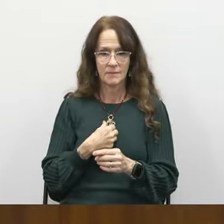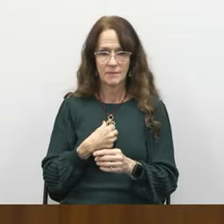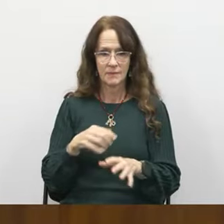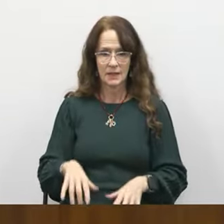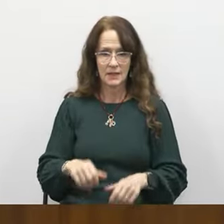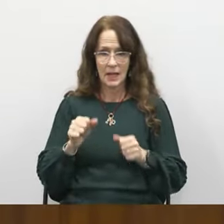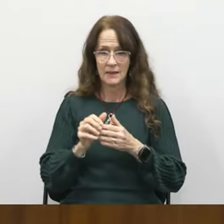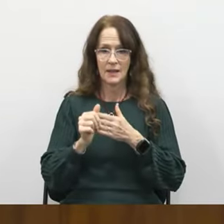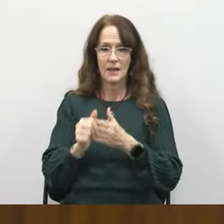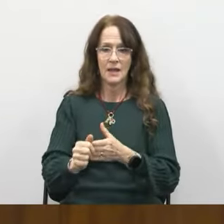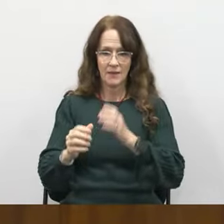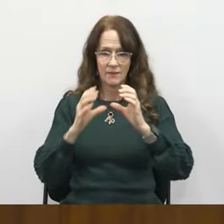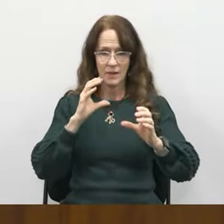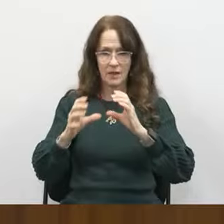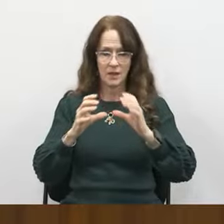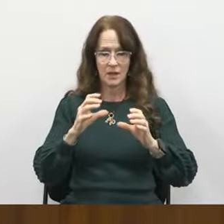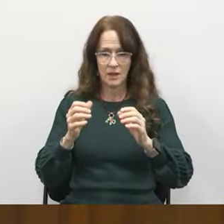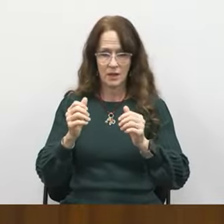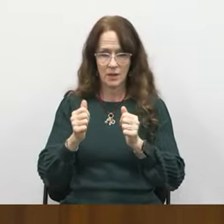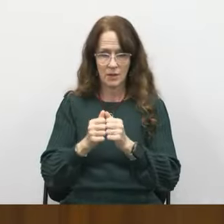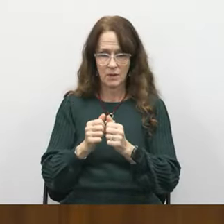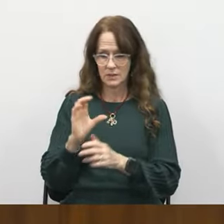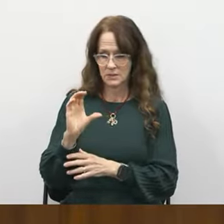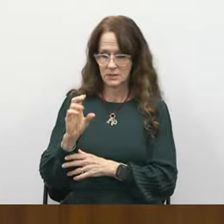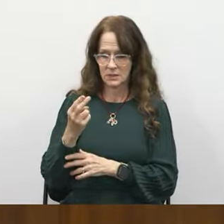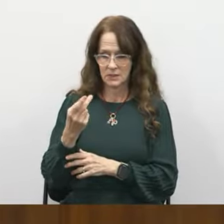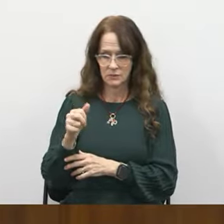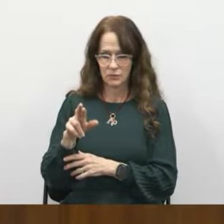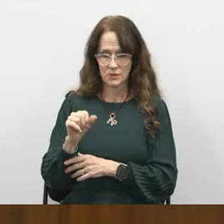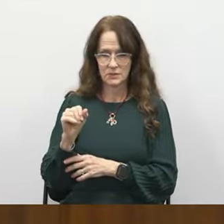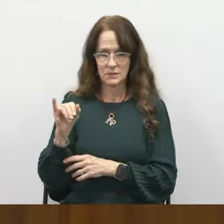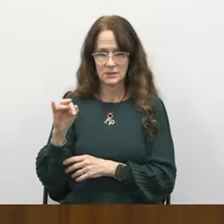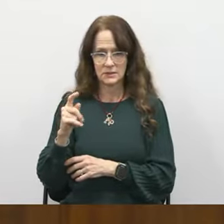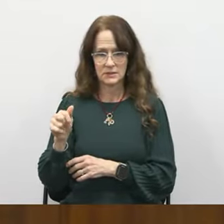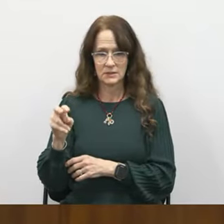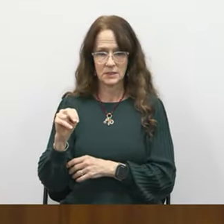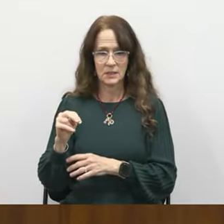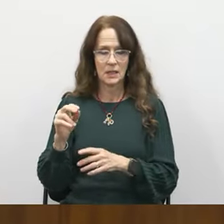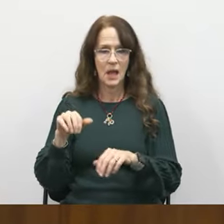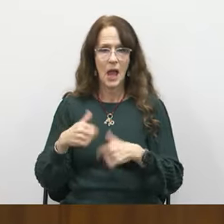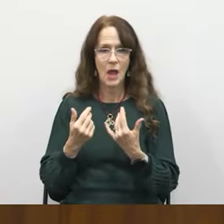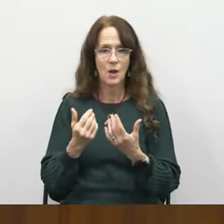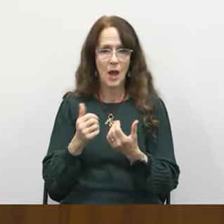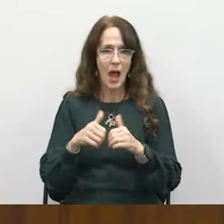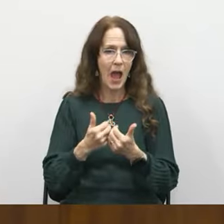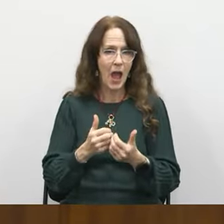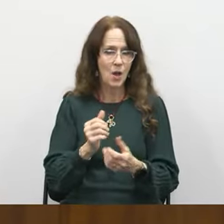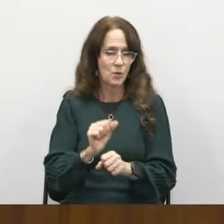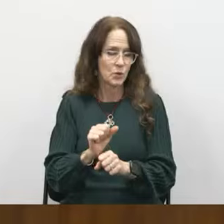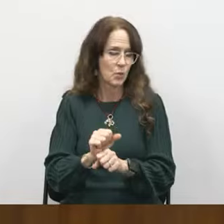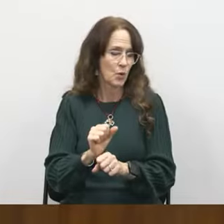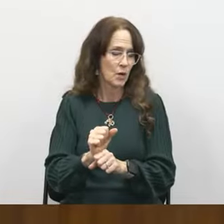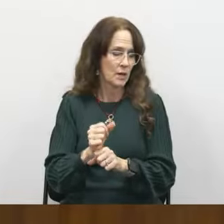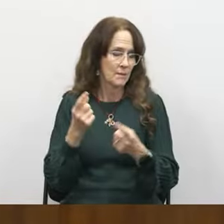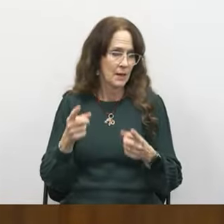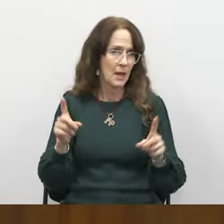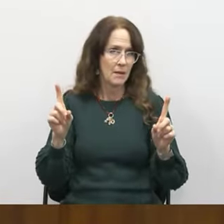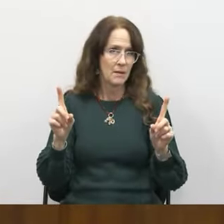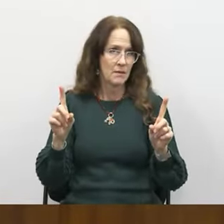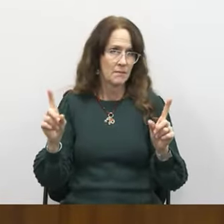regards to having a conversation with Chris Edson on how we can work to make that happen. I don't know if by